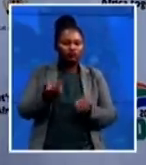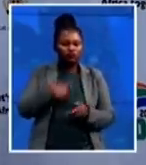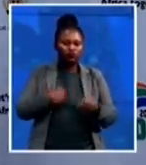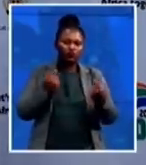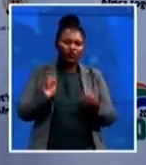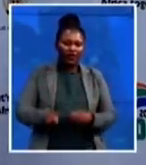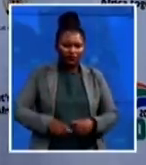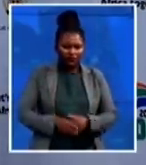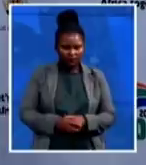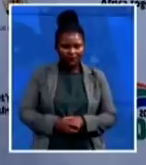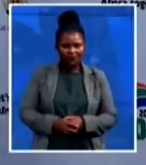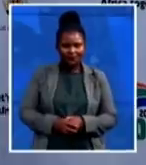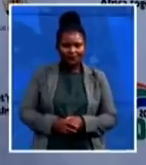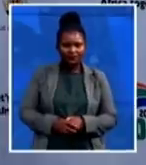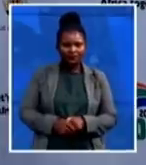State capture,